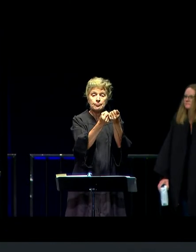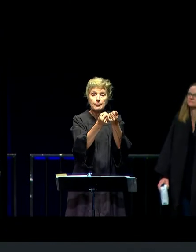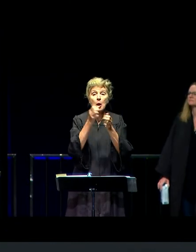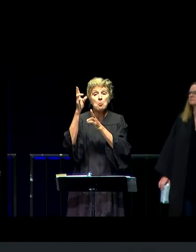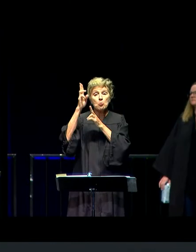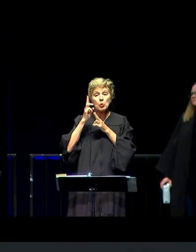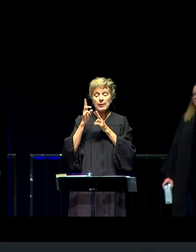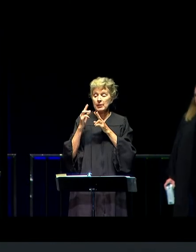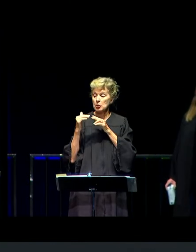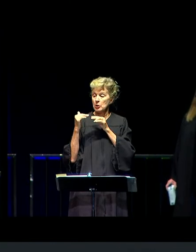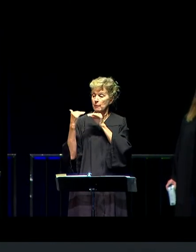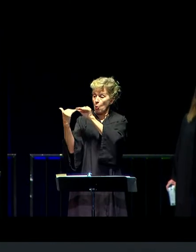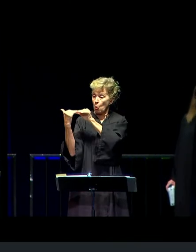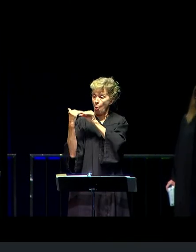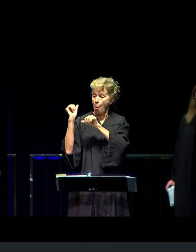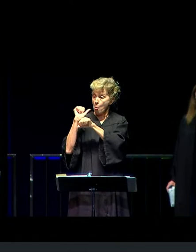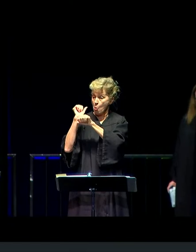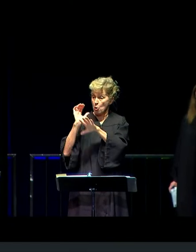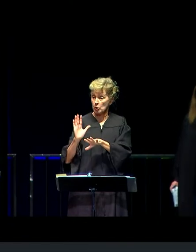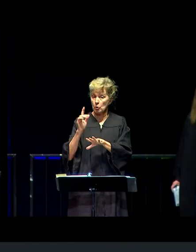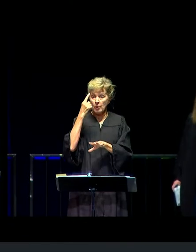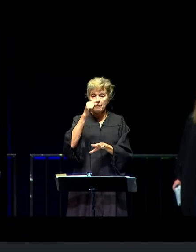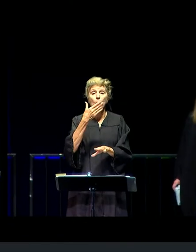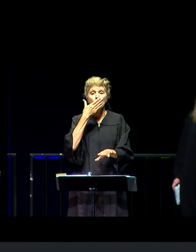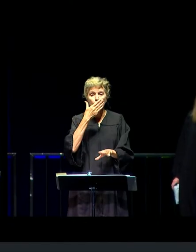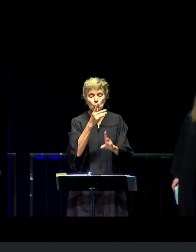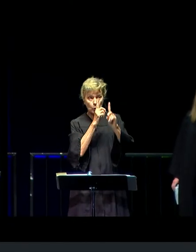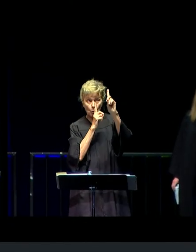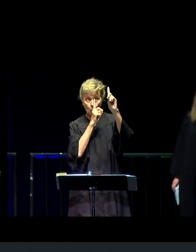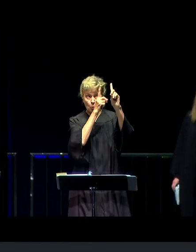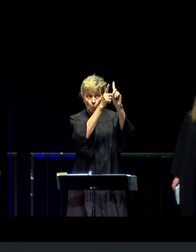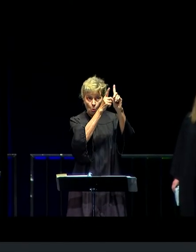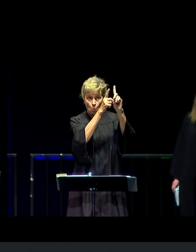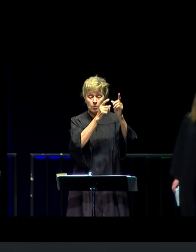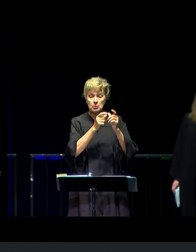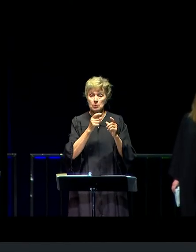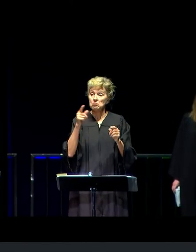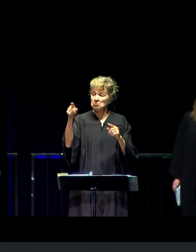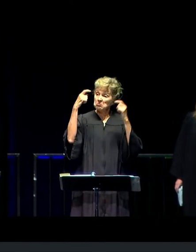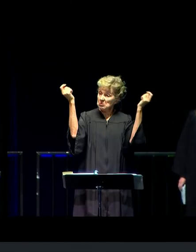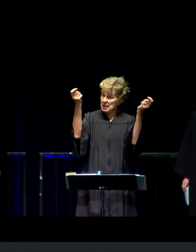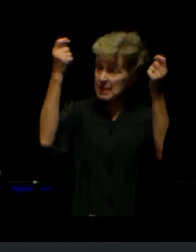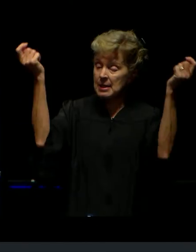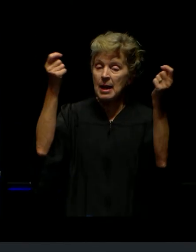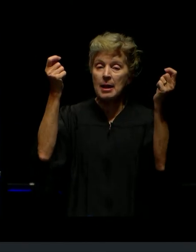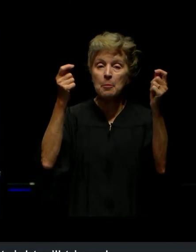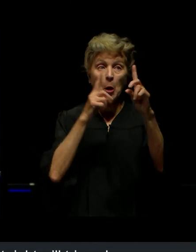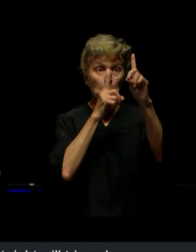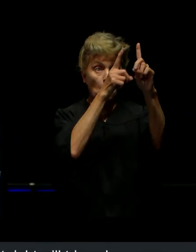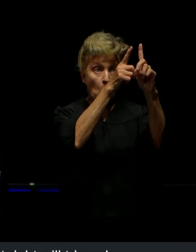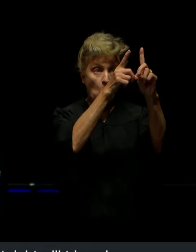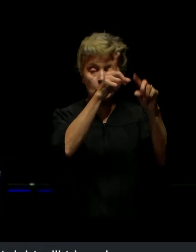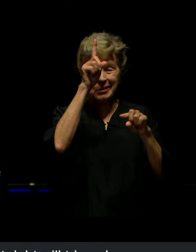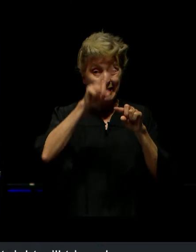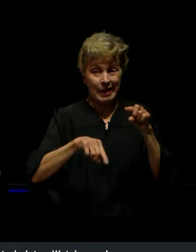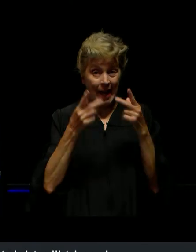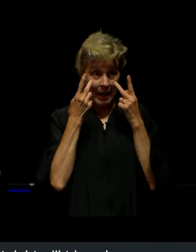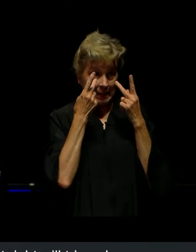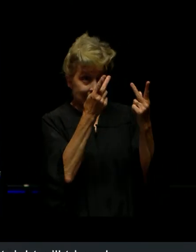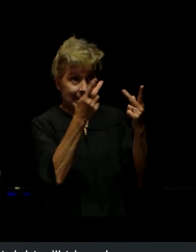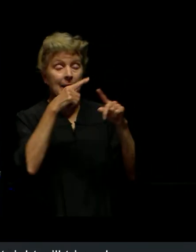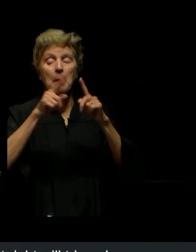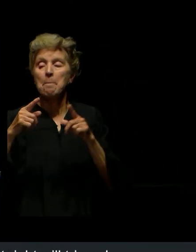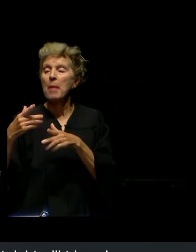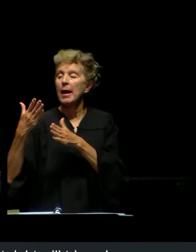privilege of being co-workers in good causes, we celebrate the unseen goals we share